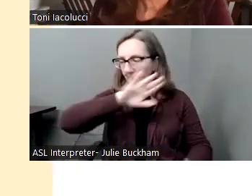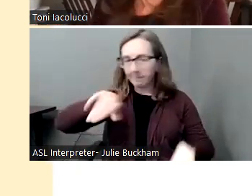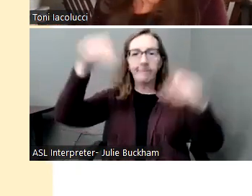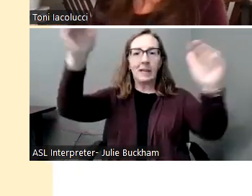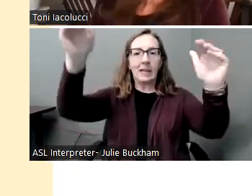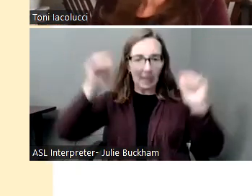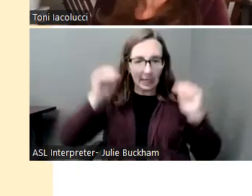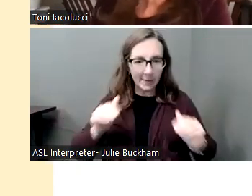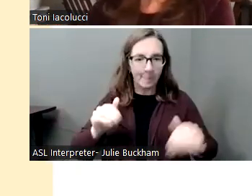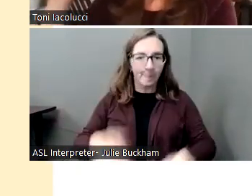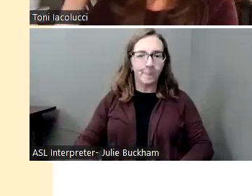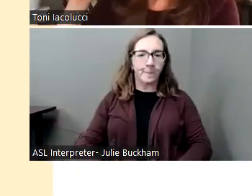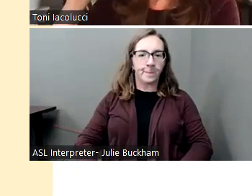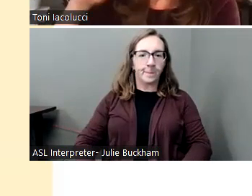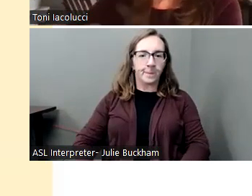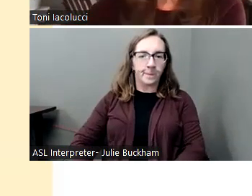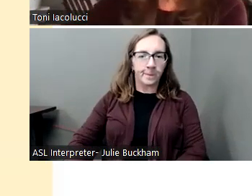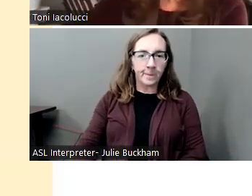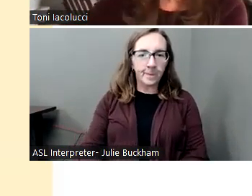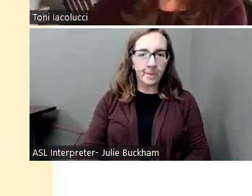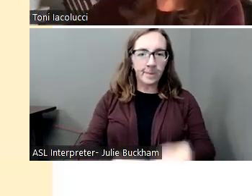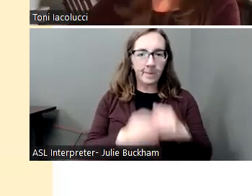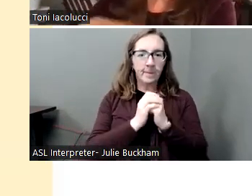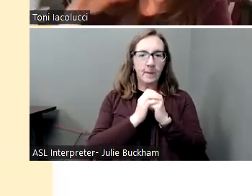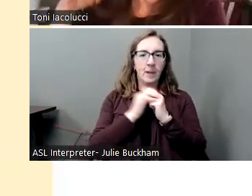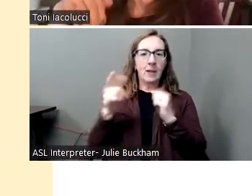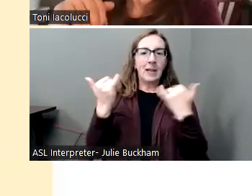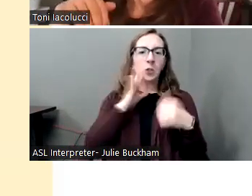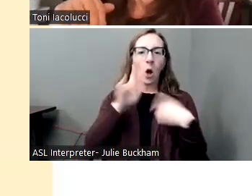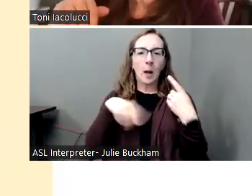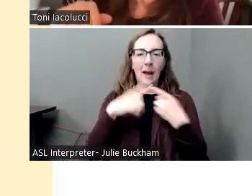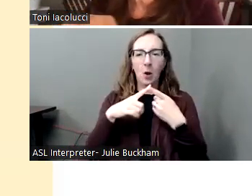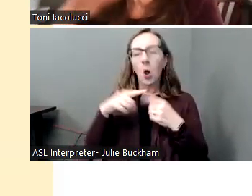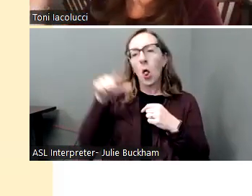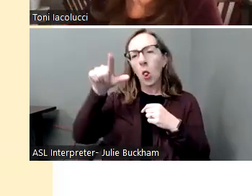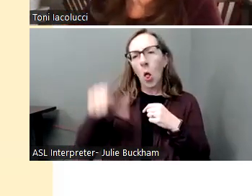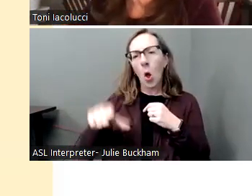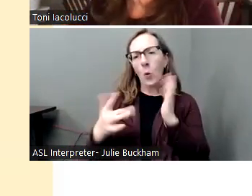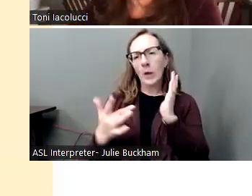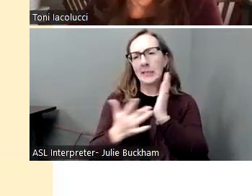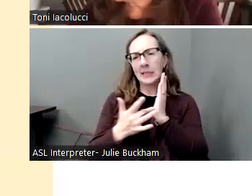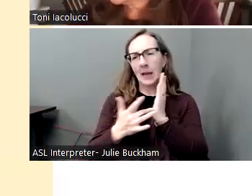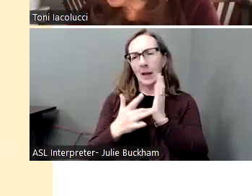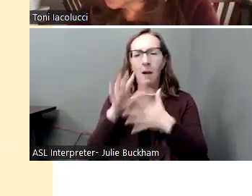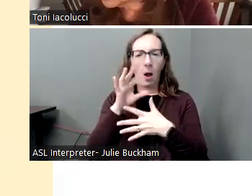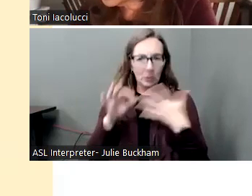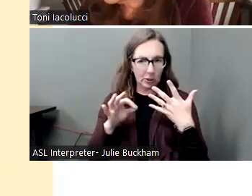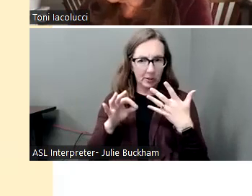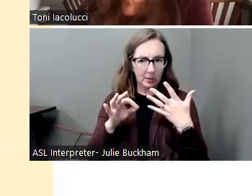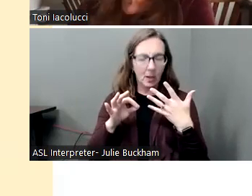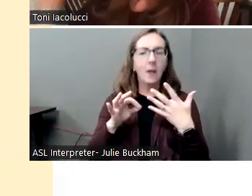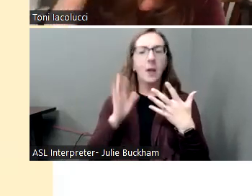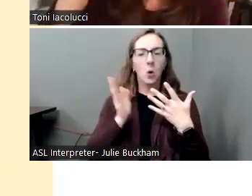Okay, so I'm going to talk about low-tech options for aids and services, and then I will go into higher tech